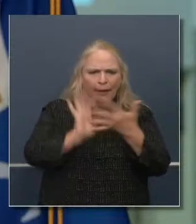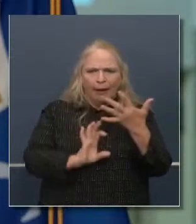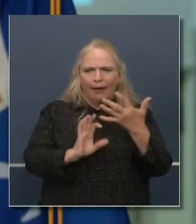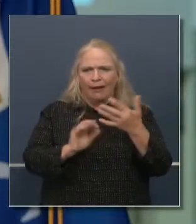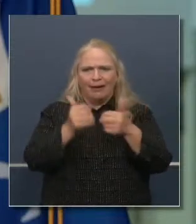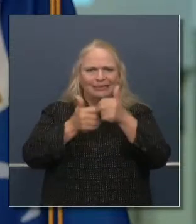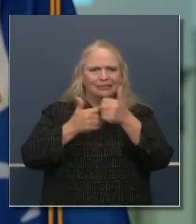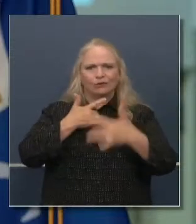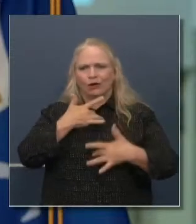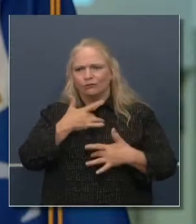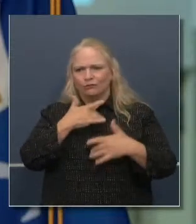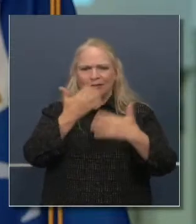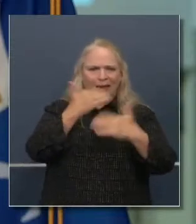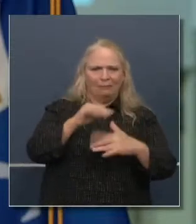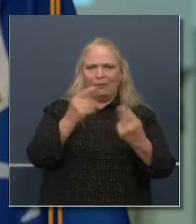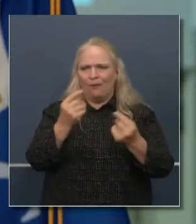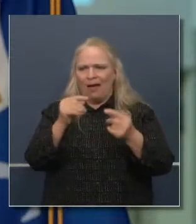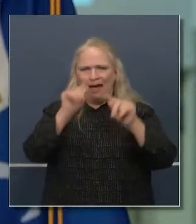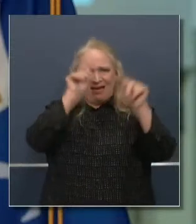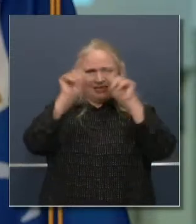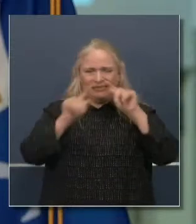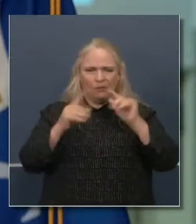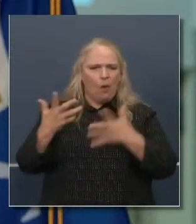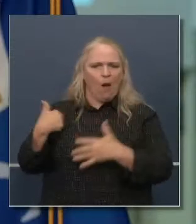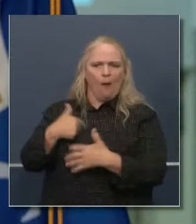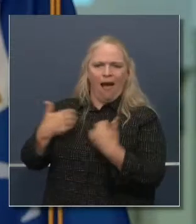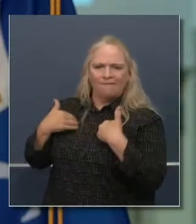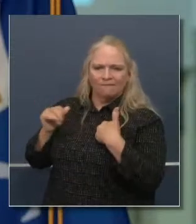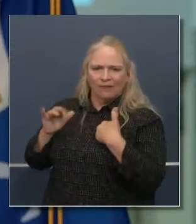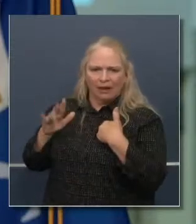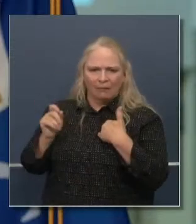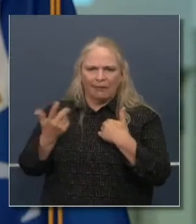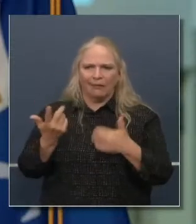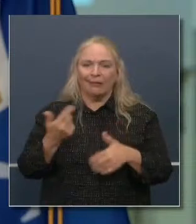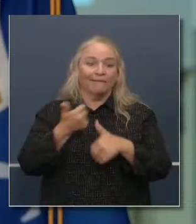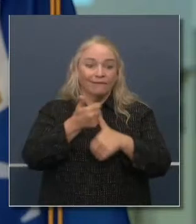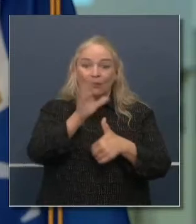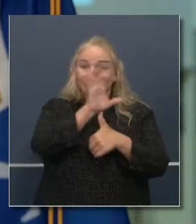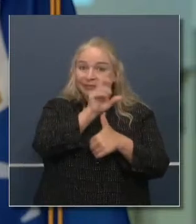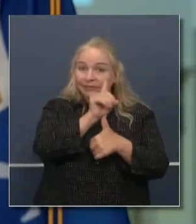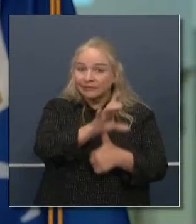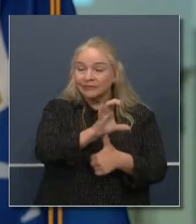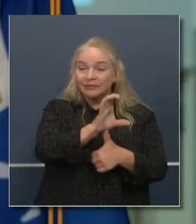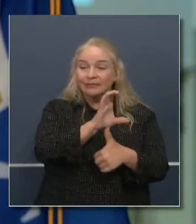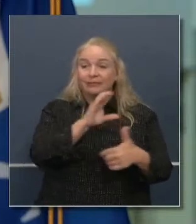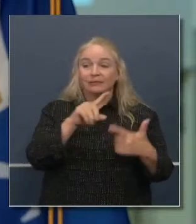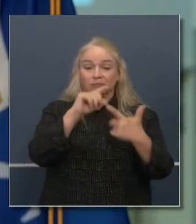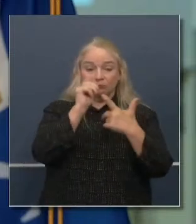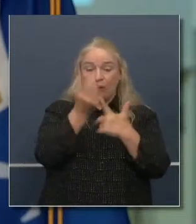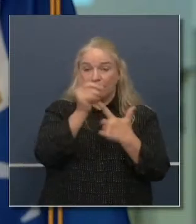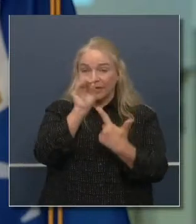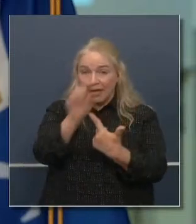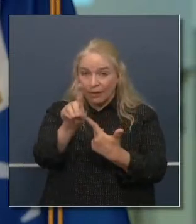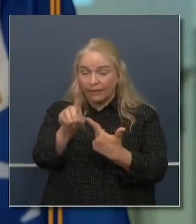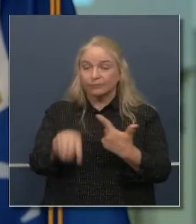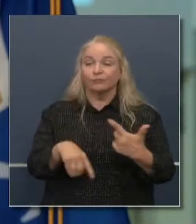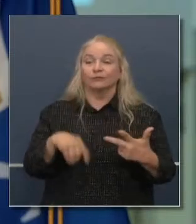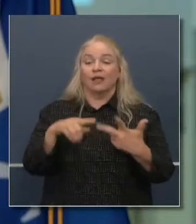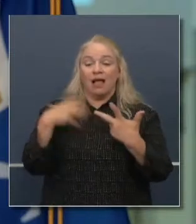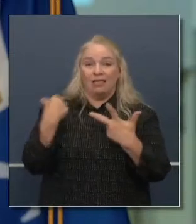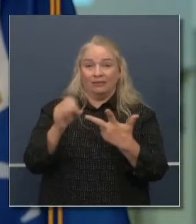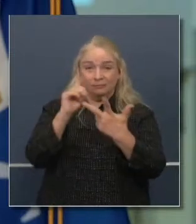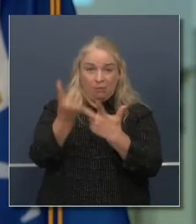the CDC guidelines, utilizing the CDE guidelines, Department of Education at state level, and our own